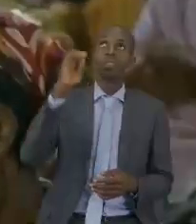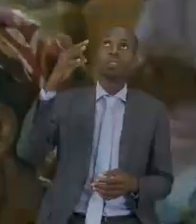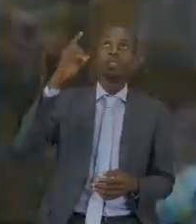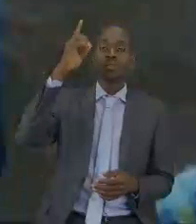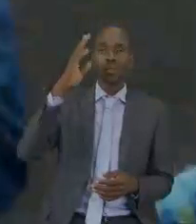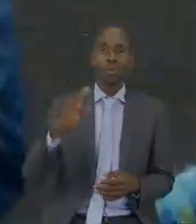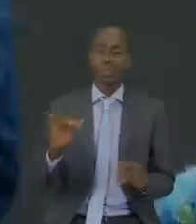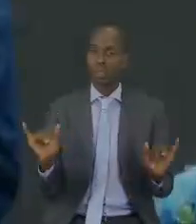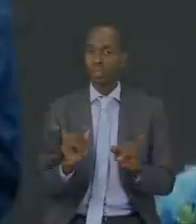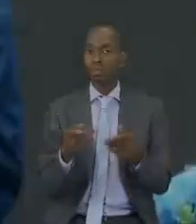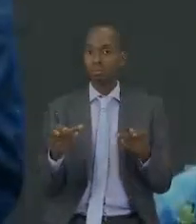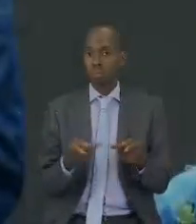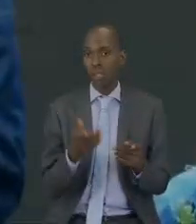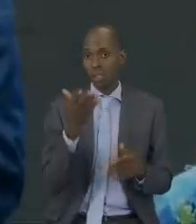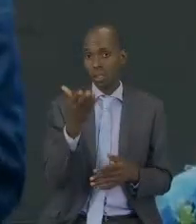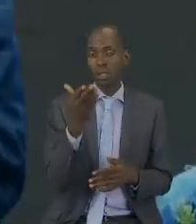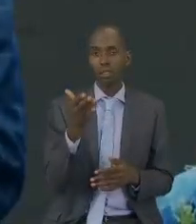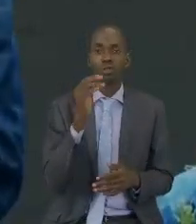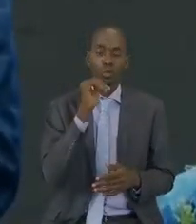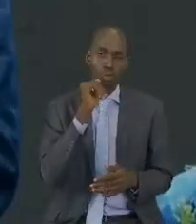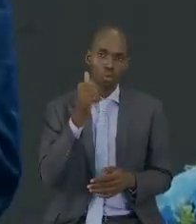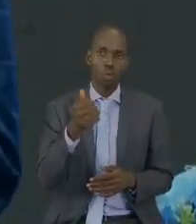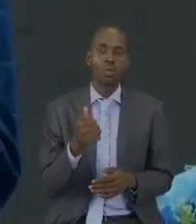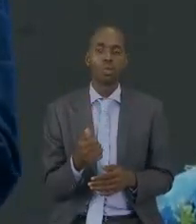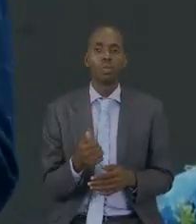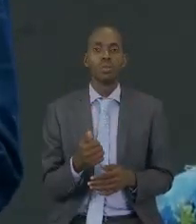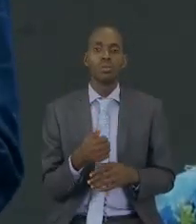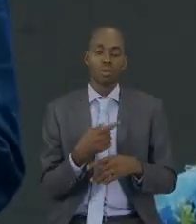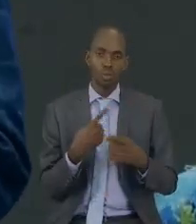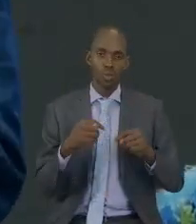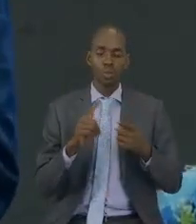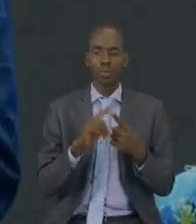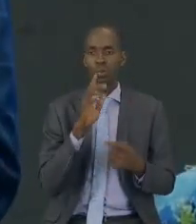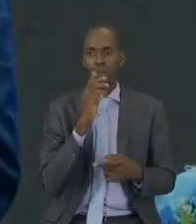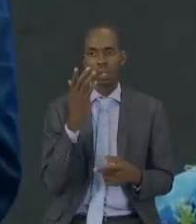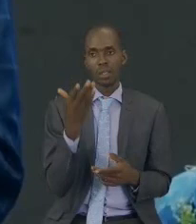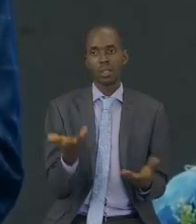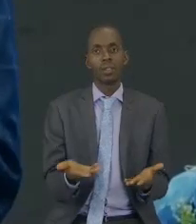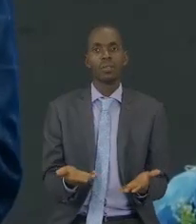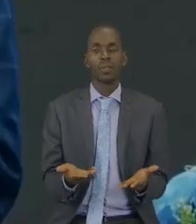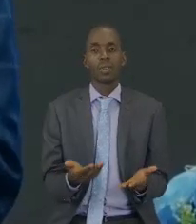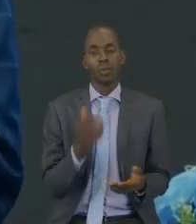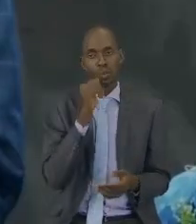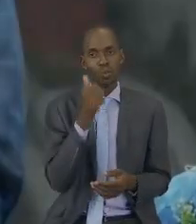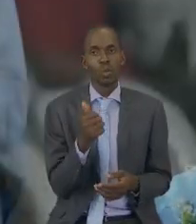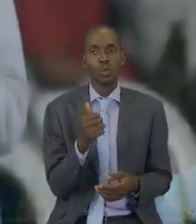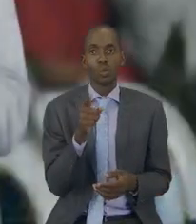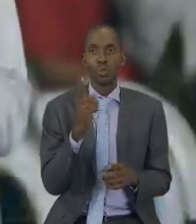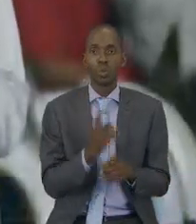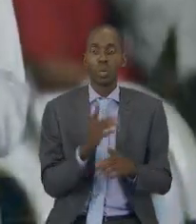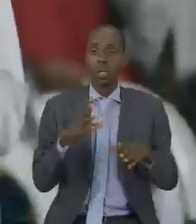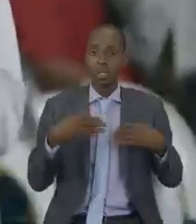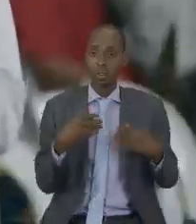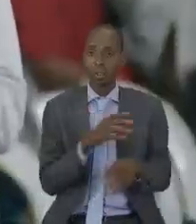this same place here tomorrow, make sure you are here. You've just given your life to Christ. By 3